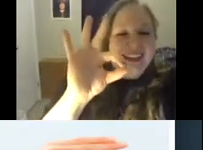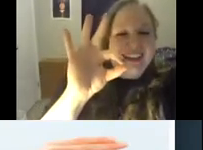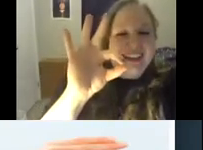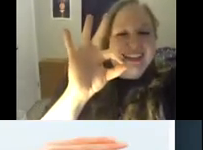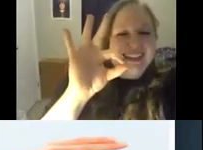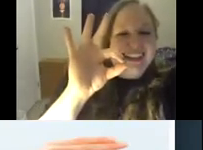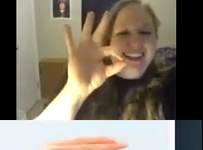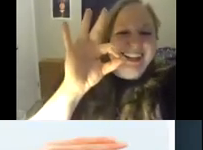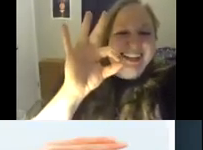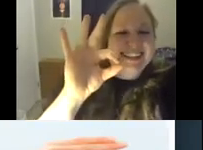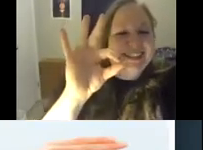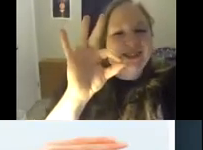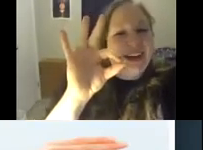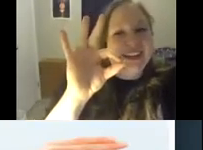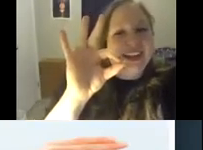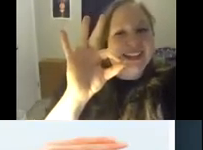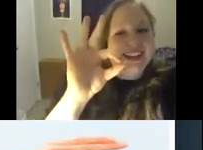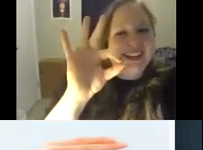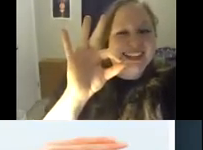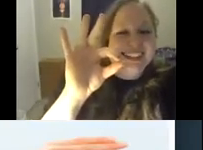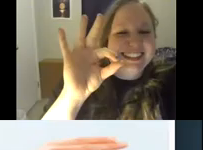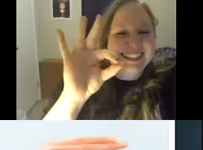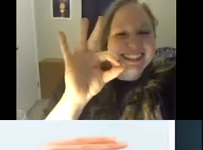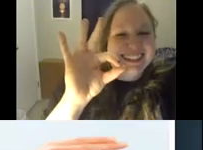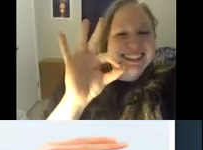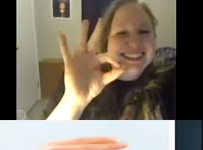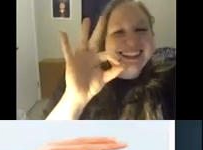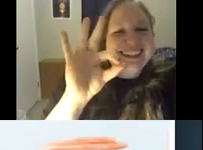F. I forgot the next letter.